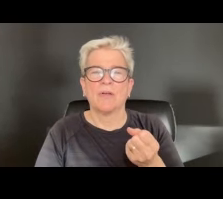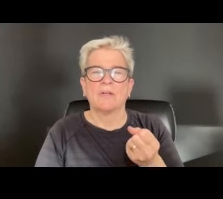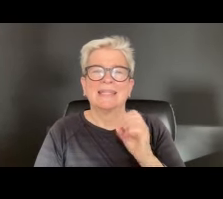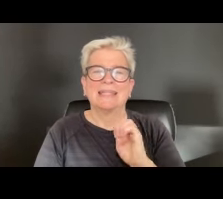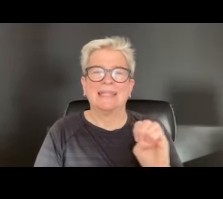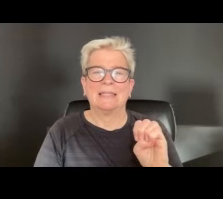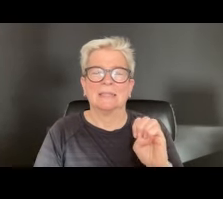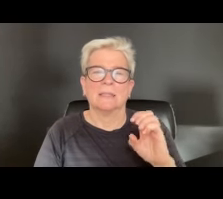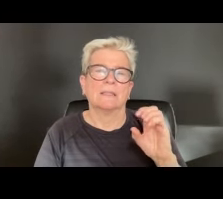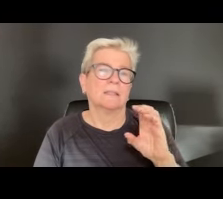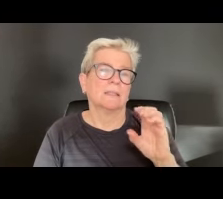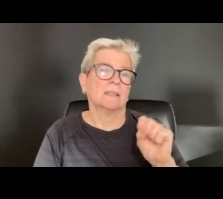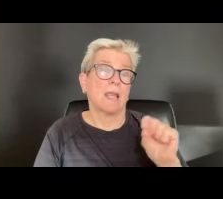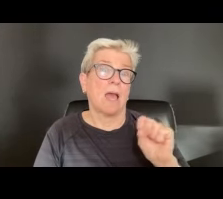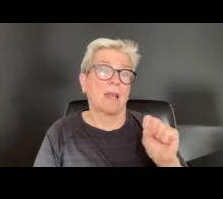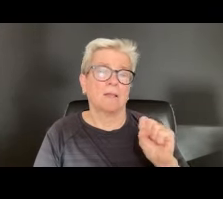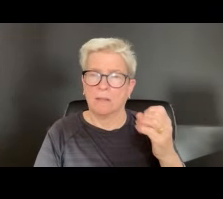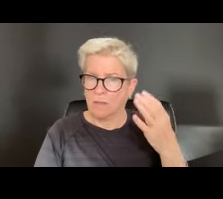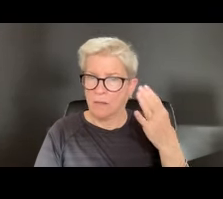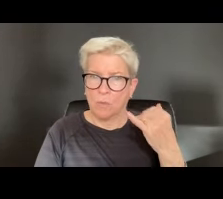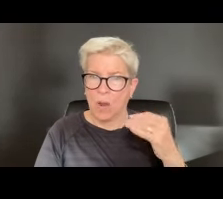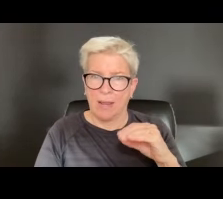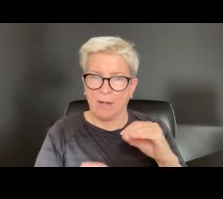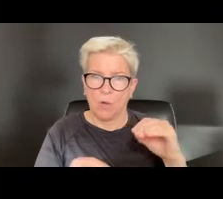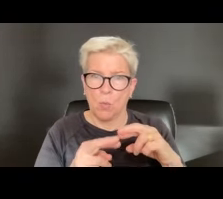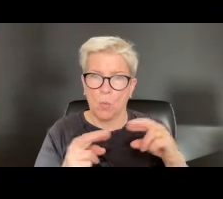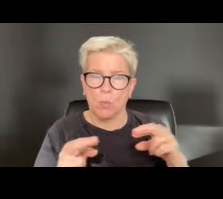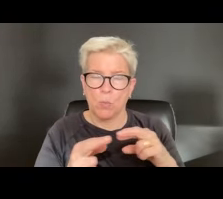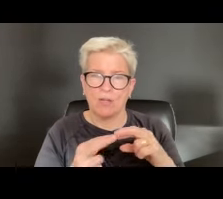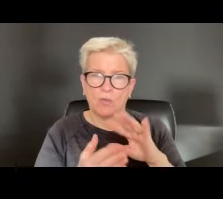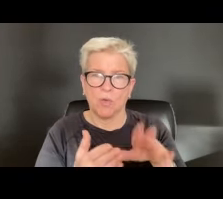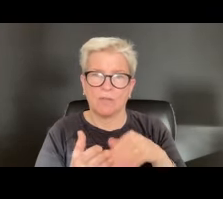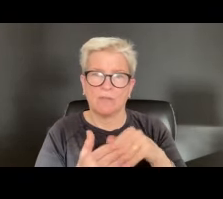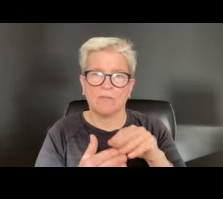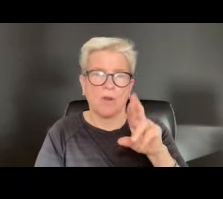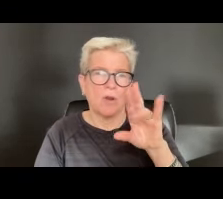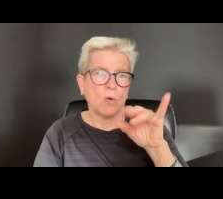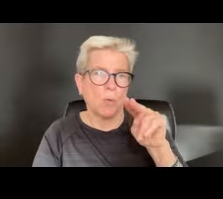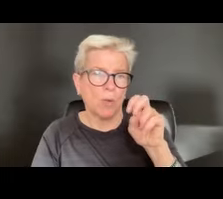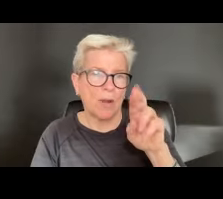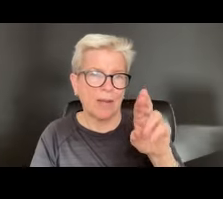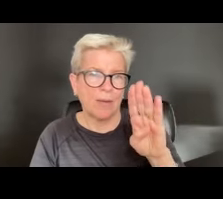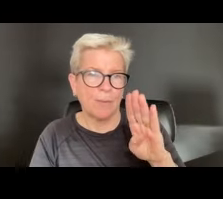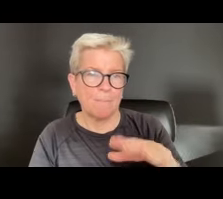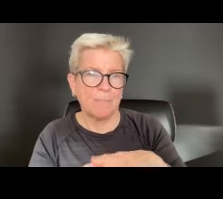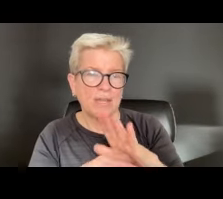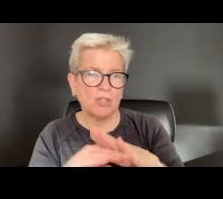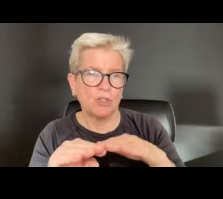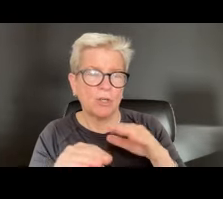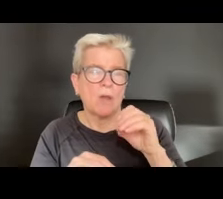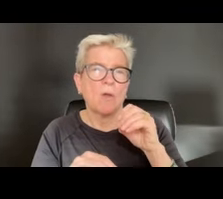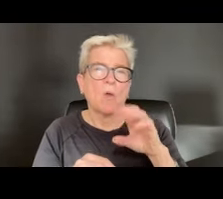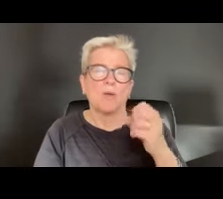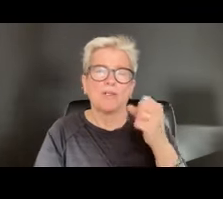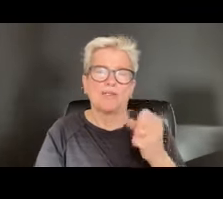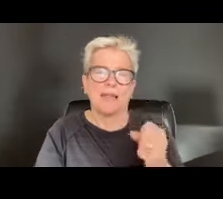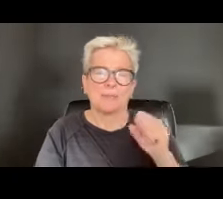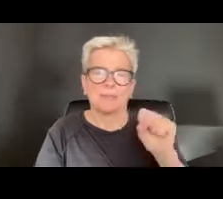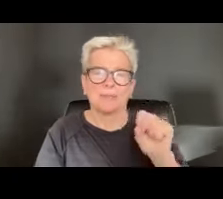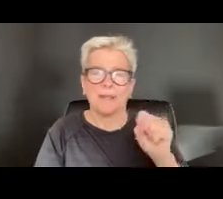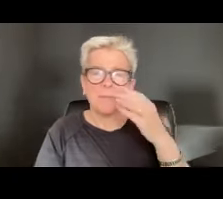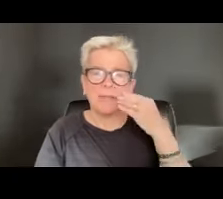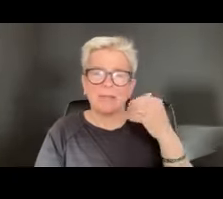Seattle. Why are there no regional centers for Rainier Beach or South Seattle, given that they're entryways to